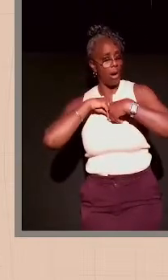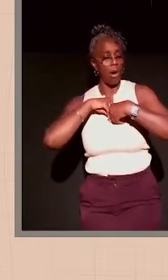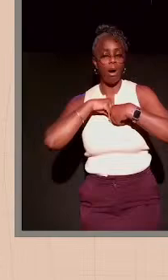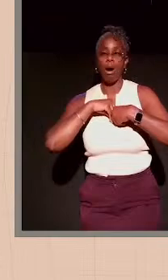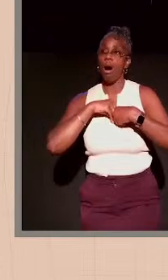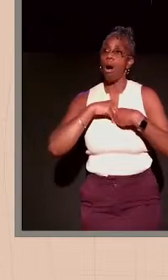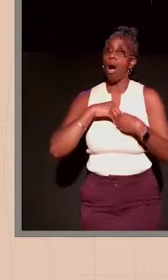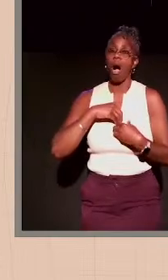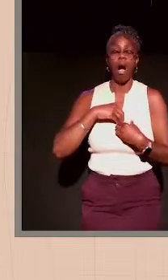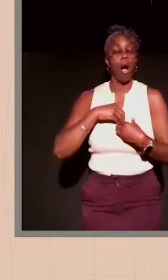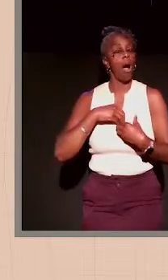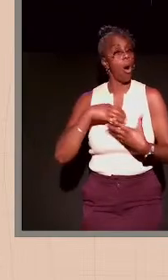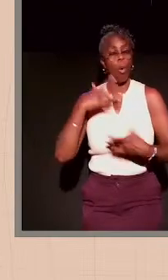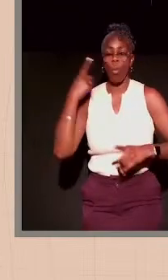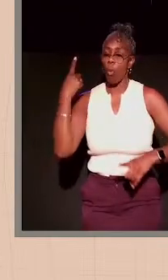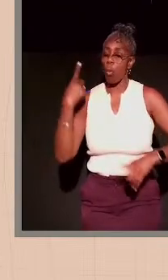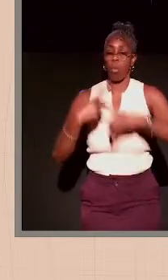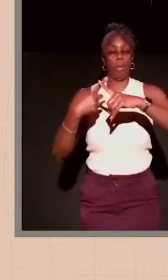by how quickly I learned.